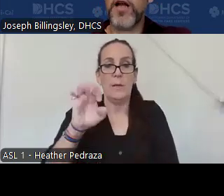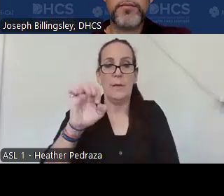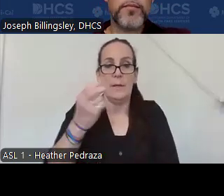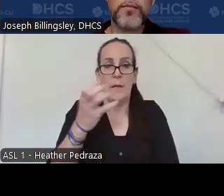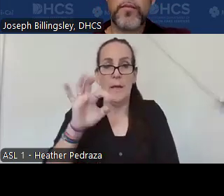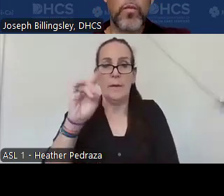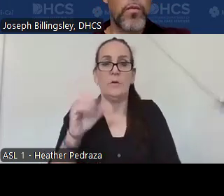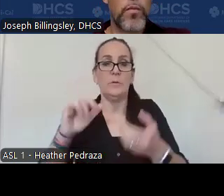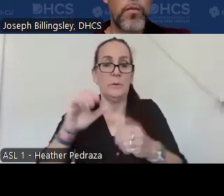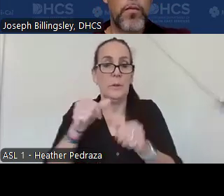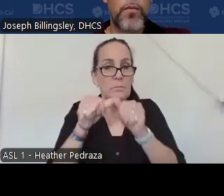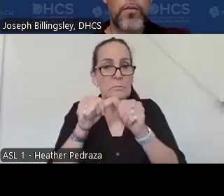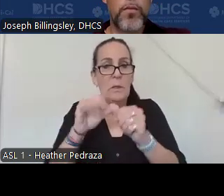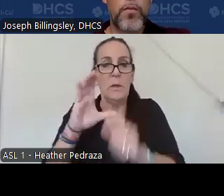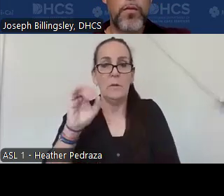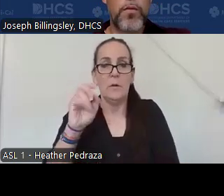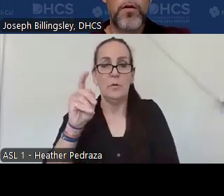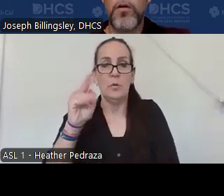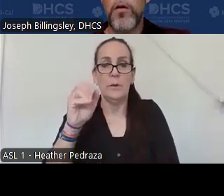Next slide.